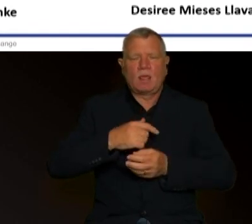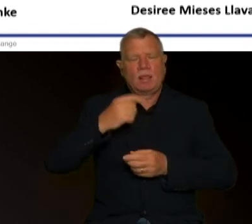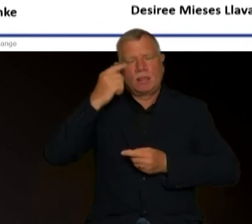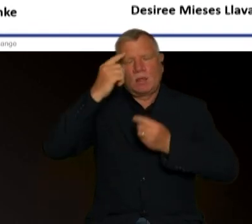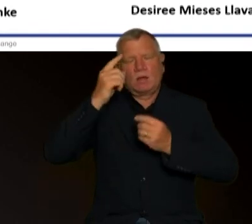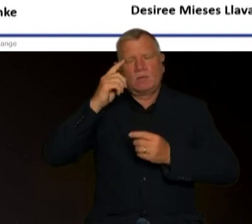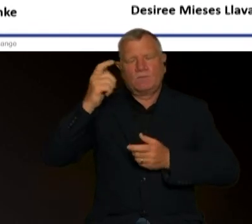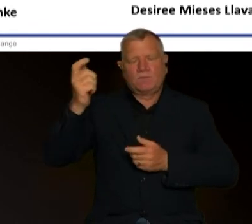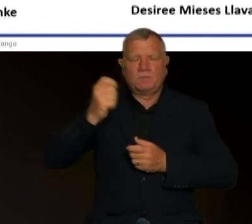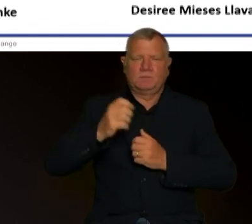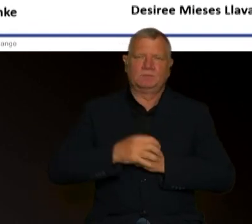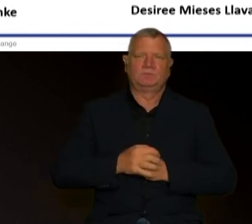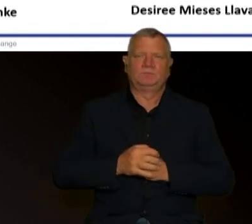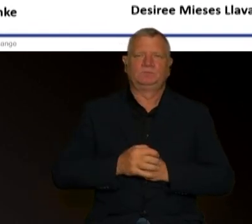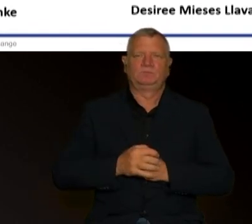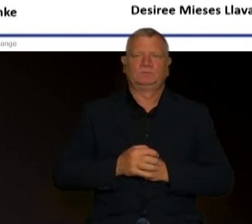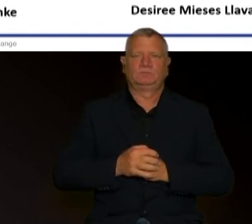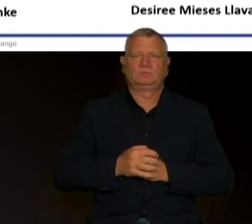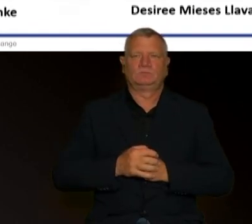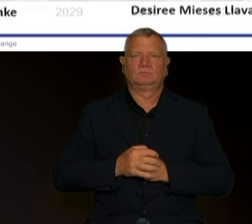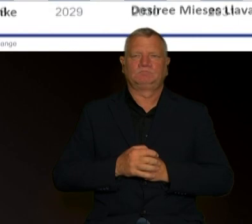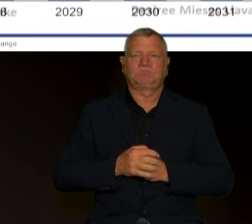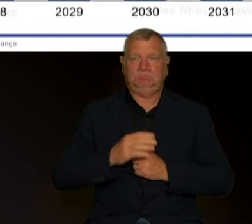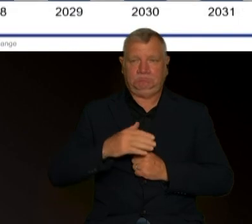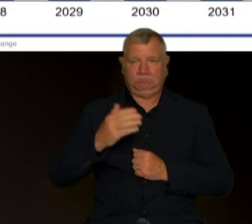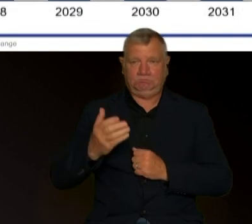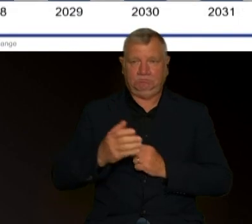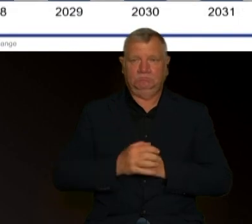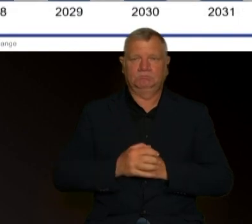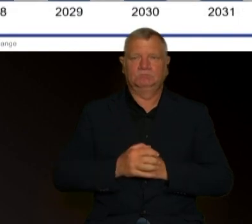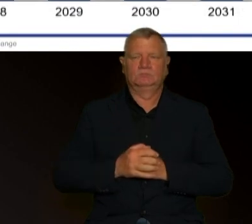retirement matters. Next slide, please.